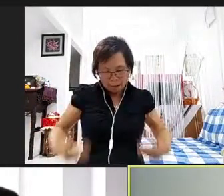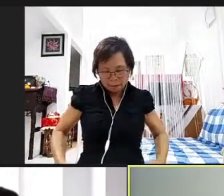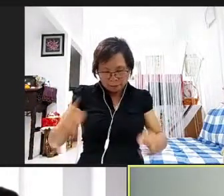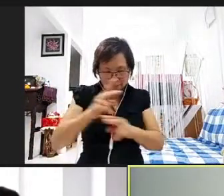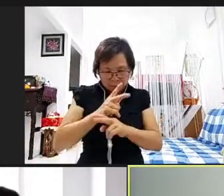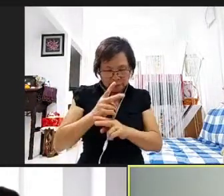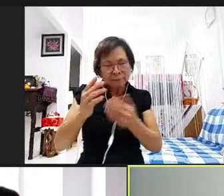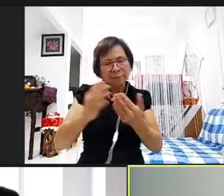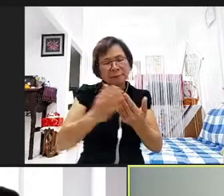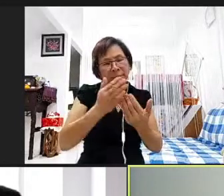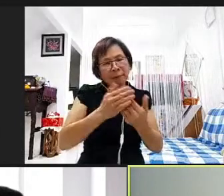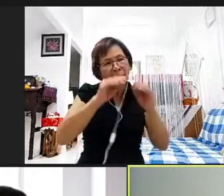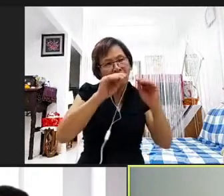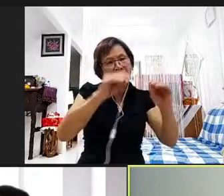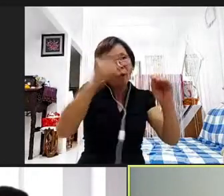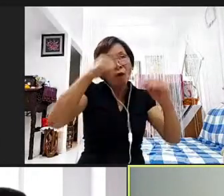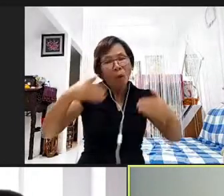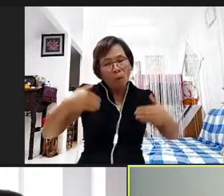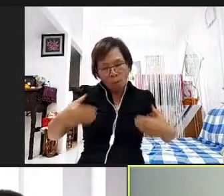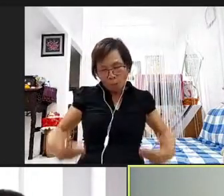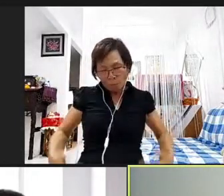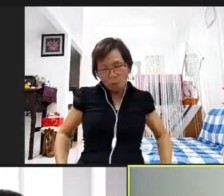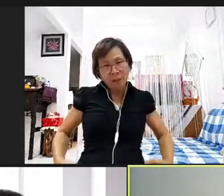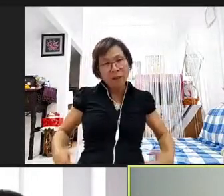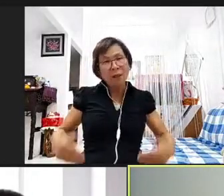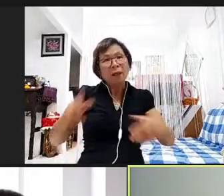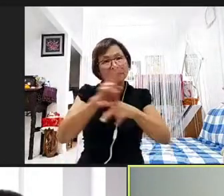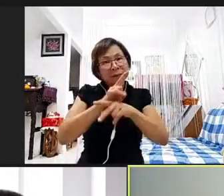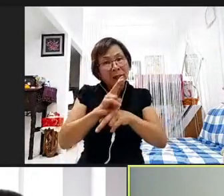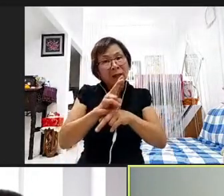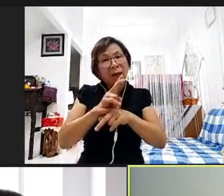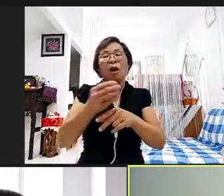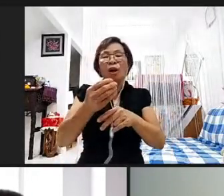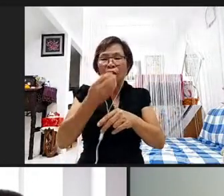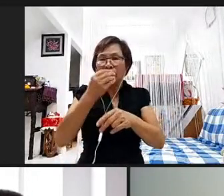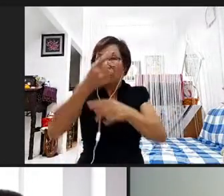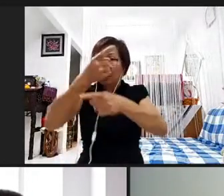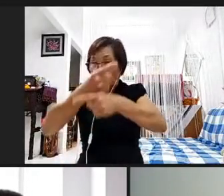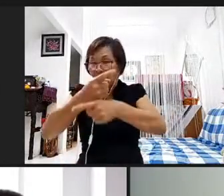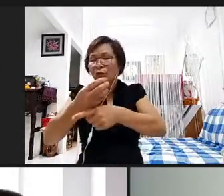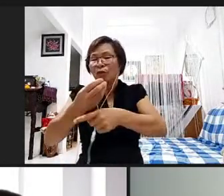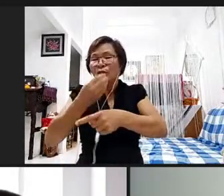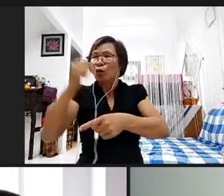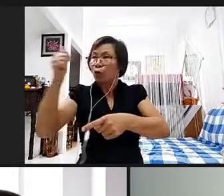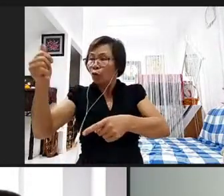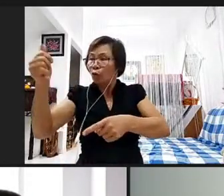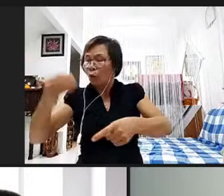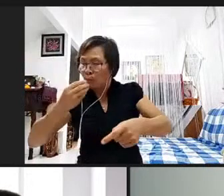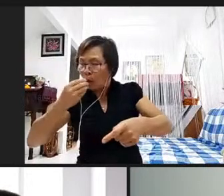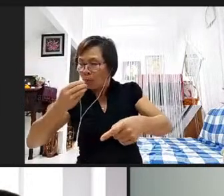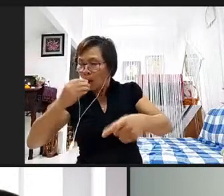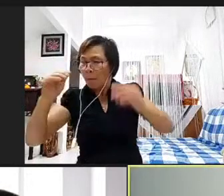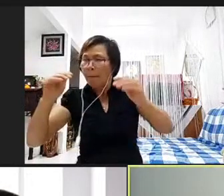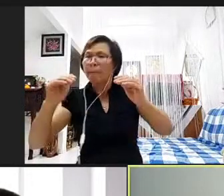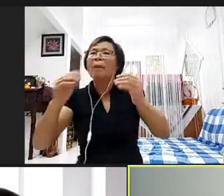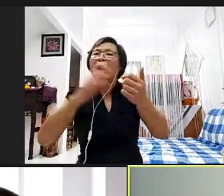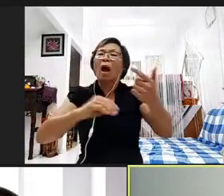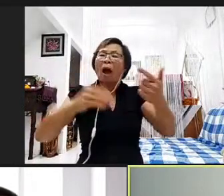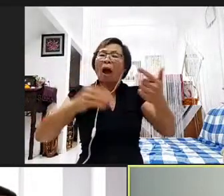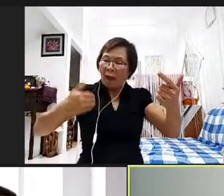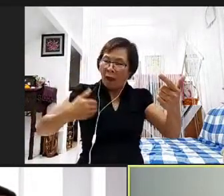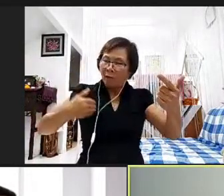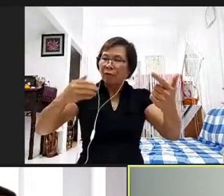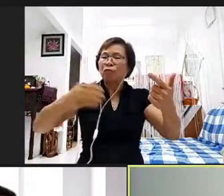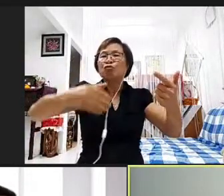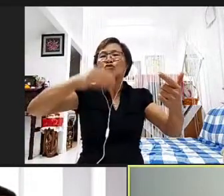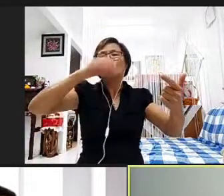self-care methods for the body is to make sure that you are eating right, nutritionally balanced, you are having, you're